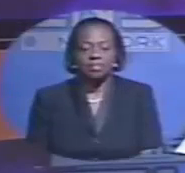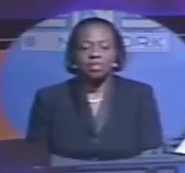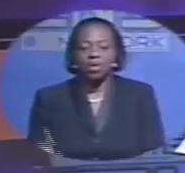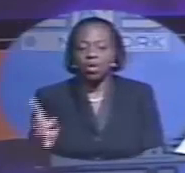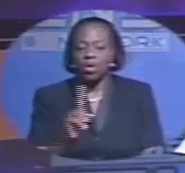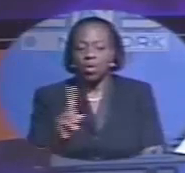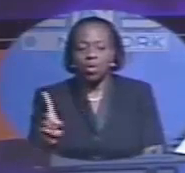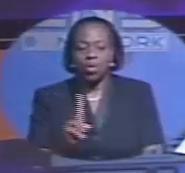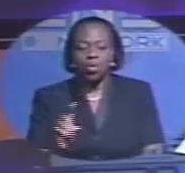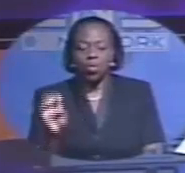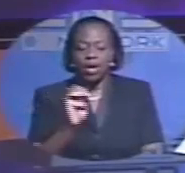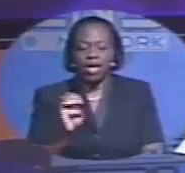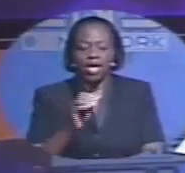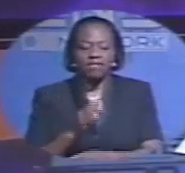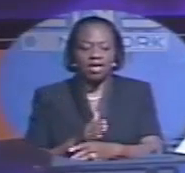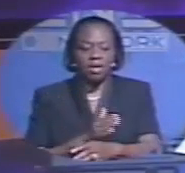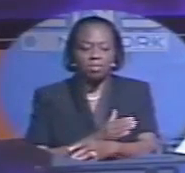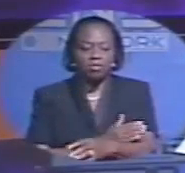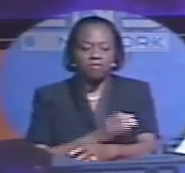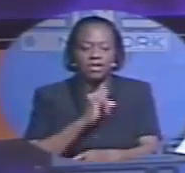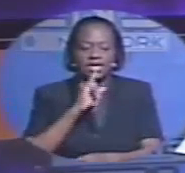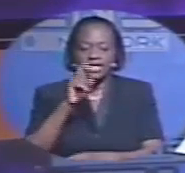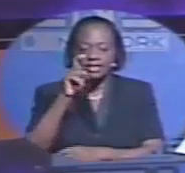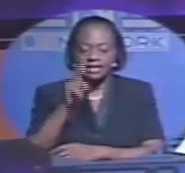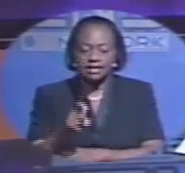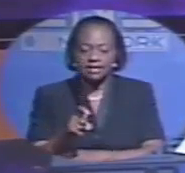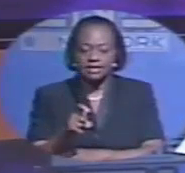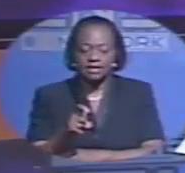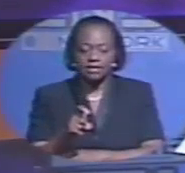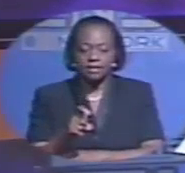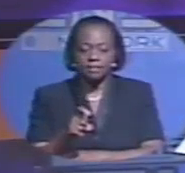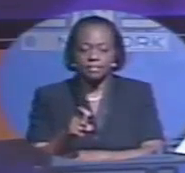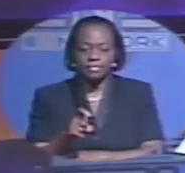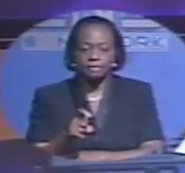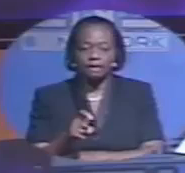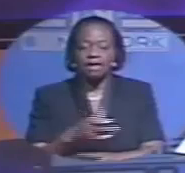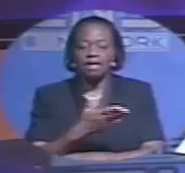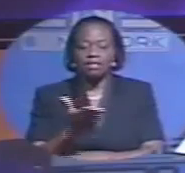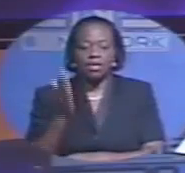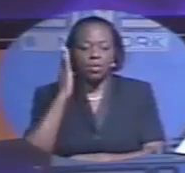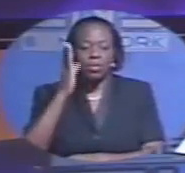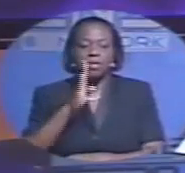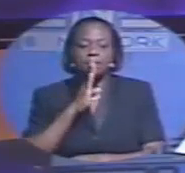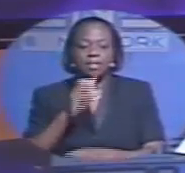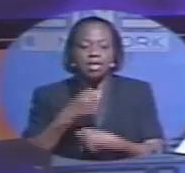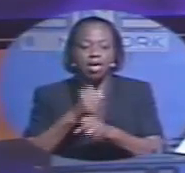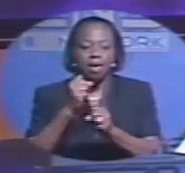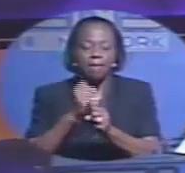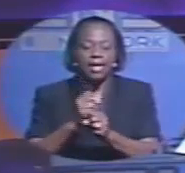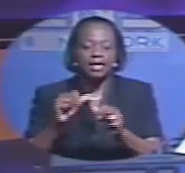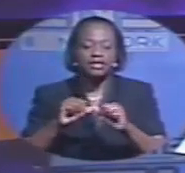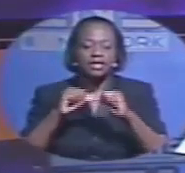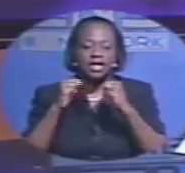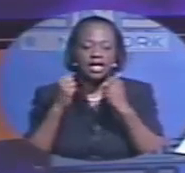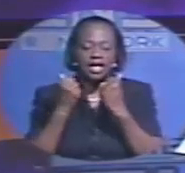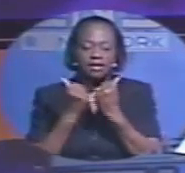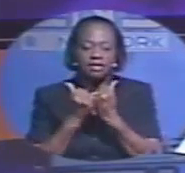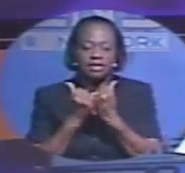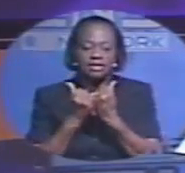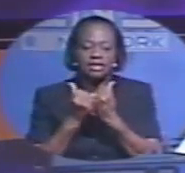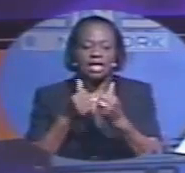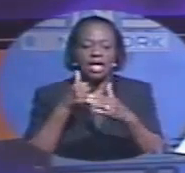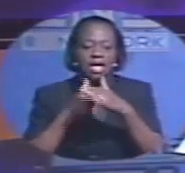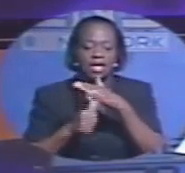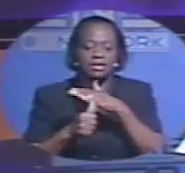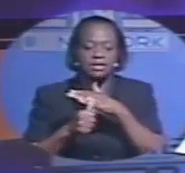Wherever improvements are necessary, whether infrastructural or otherwise, they'll be made to those areas under the portfolio of the Ministry of